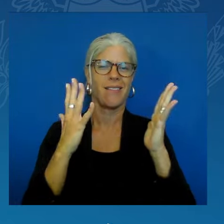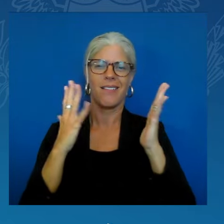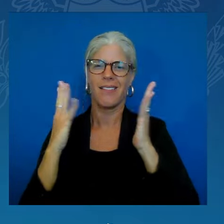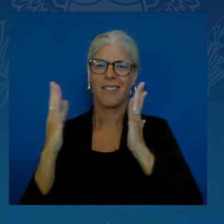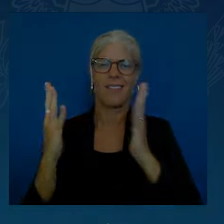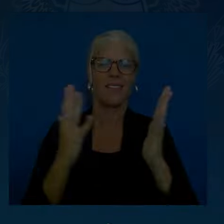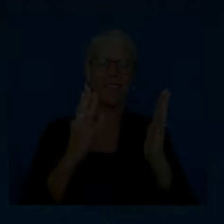minutes